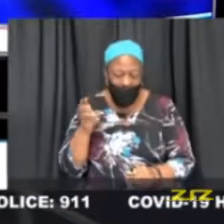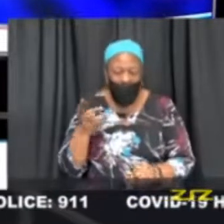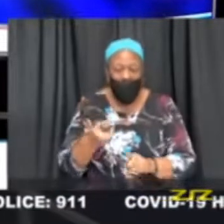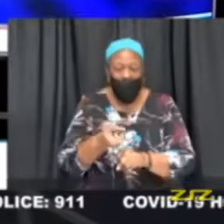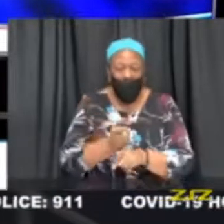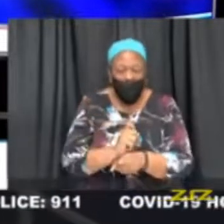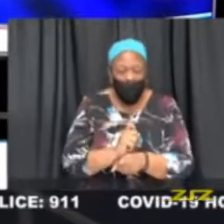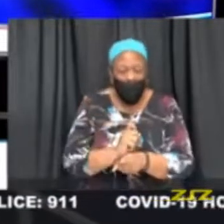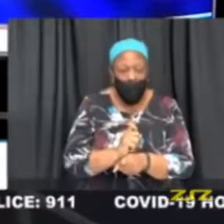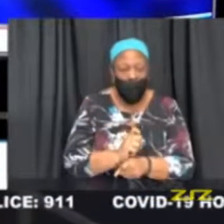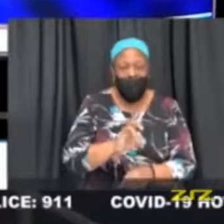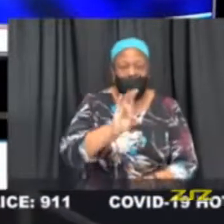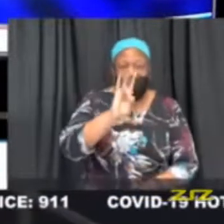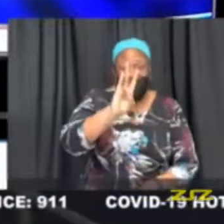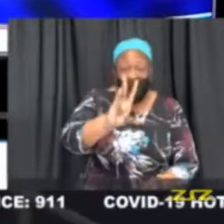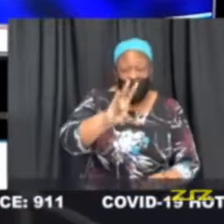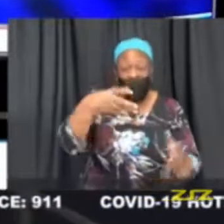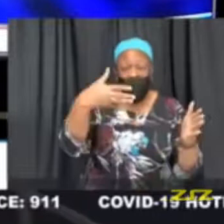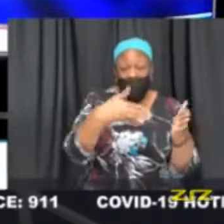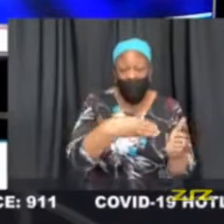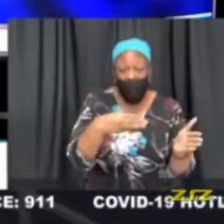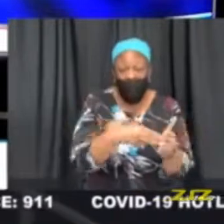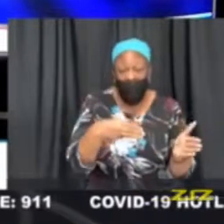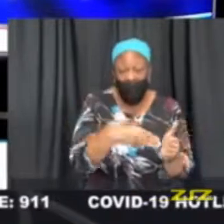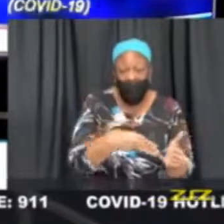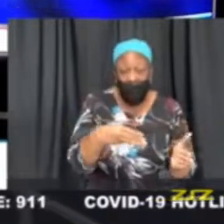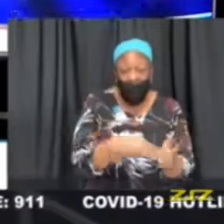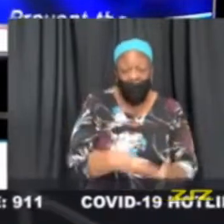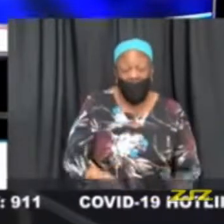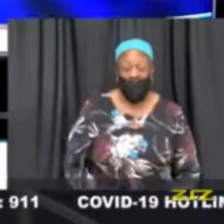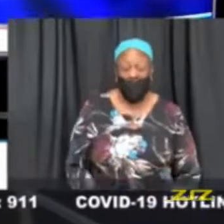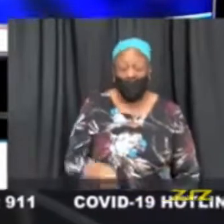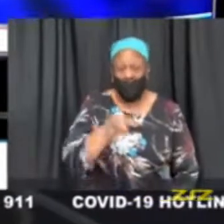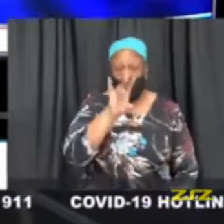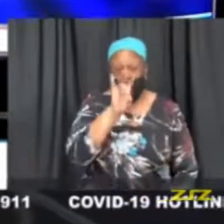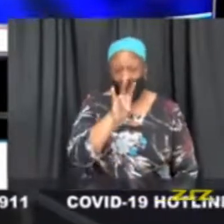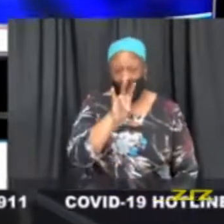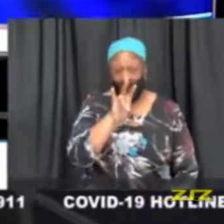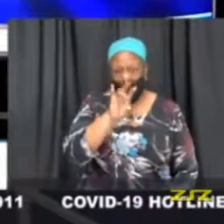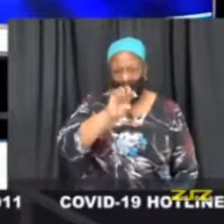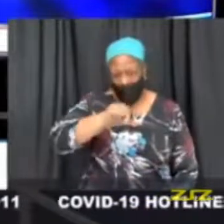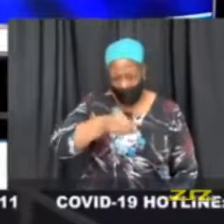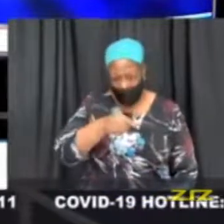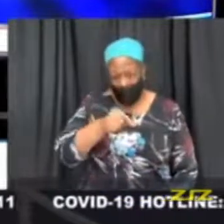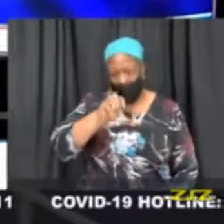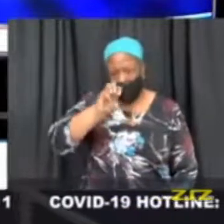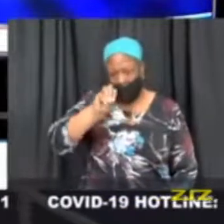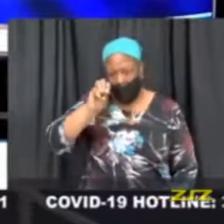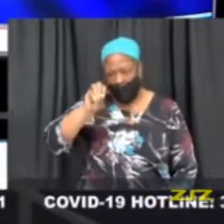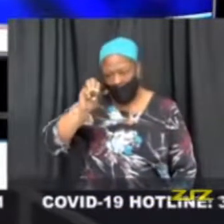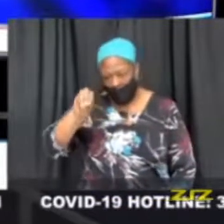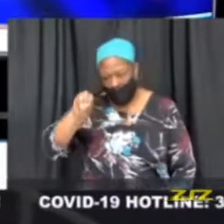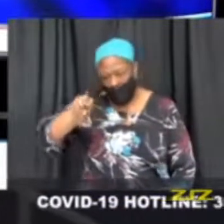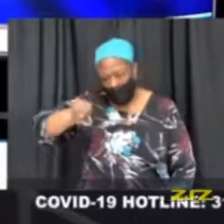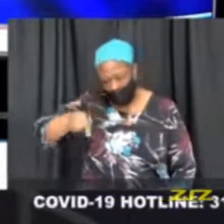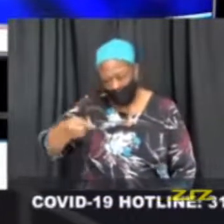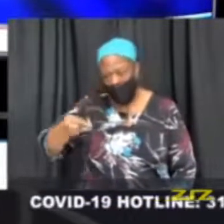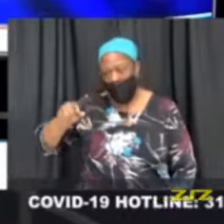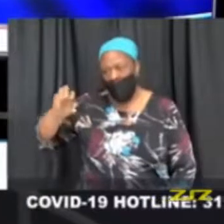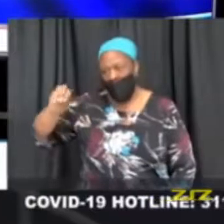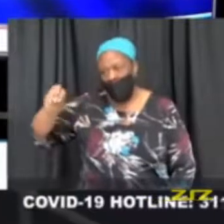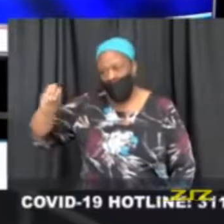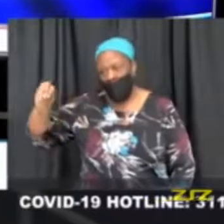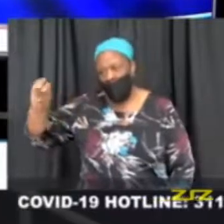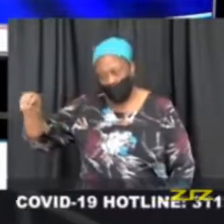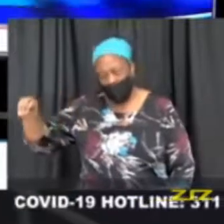These scientists, the science and everything, they are not making any joke. They are making sure that